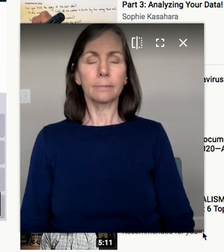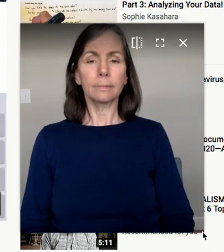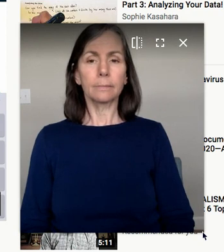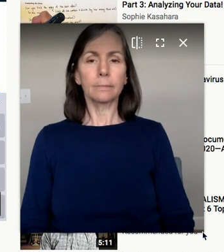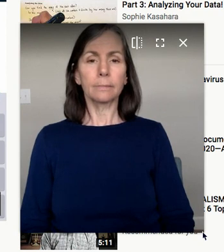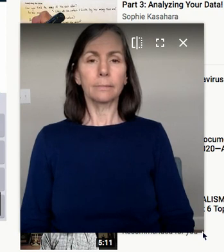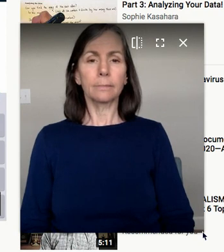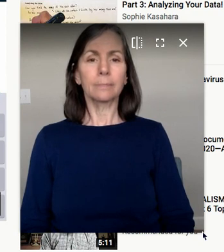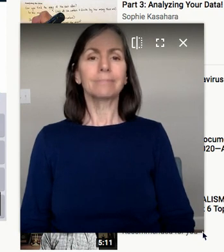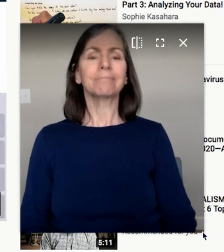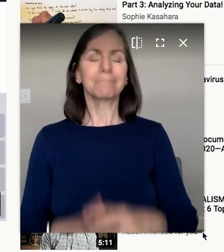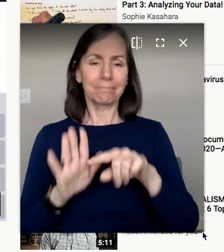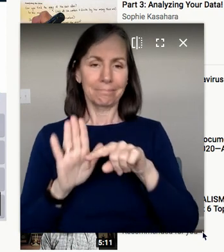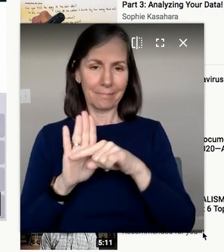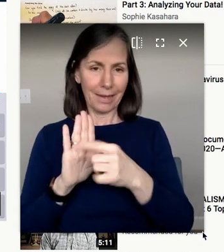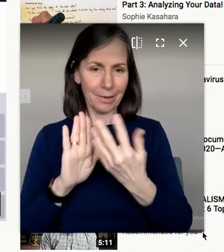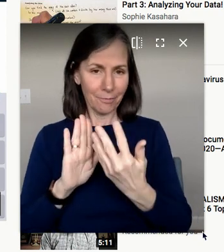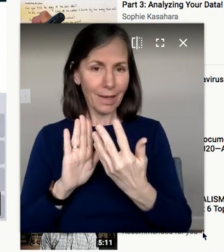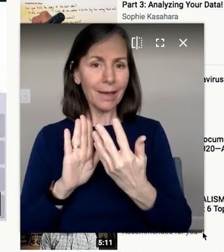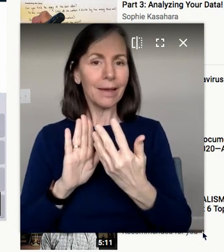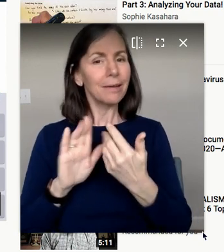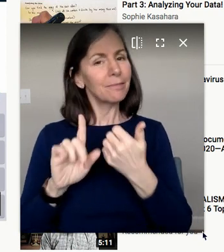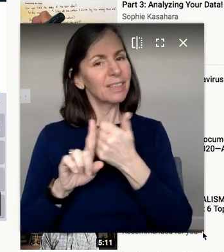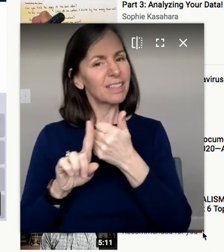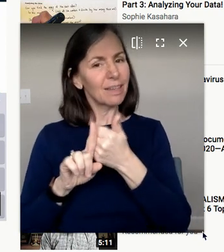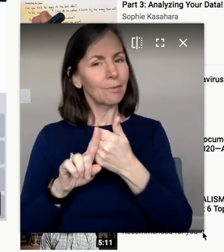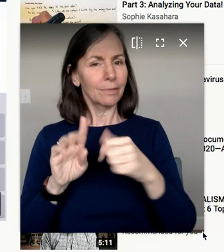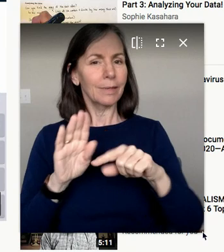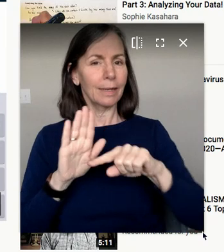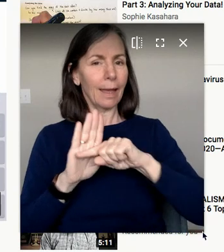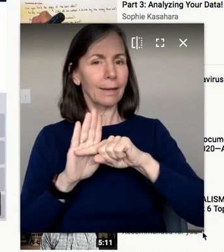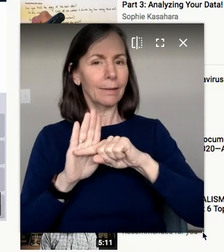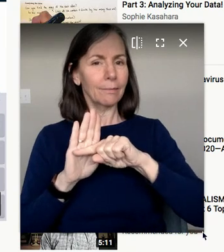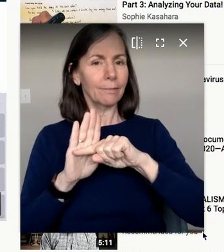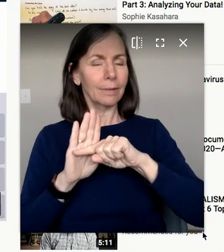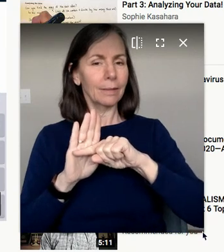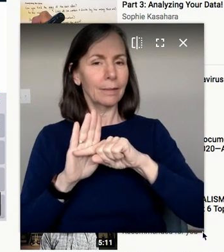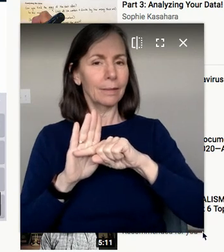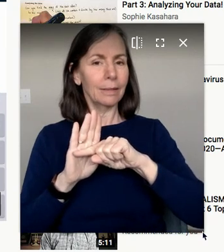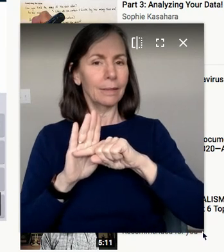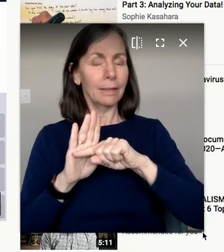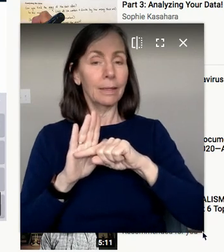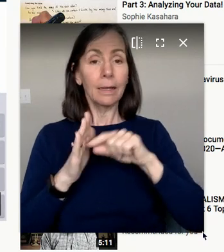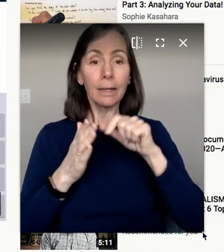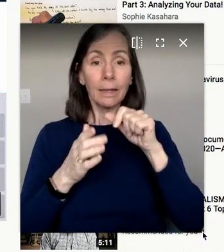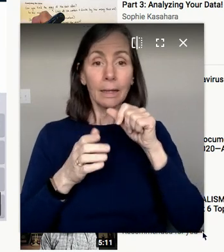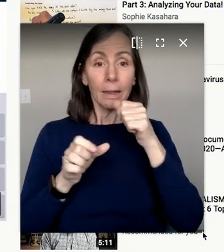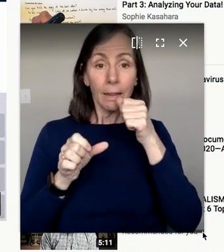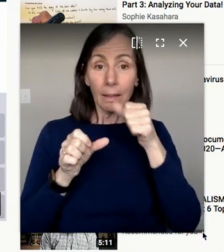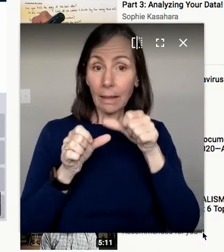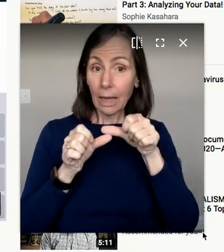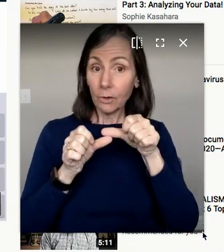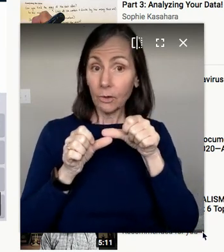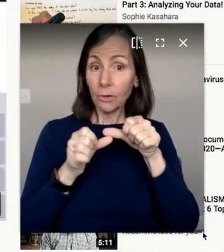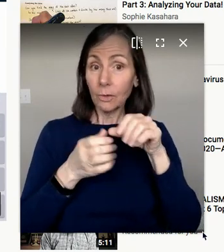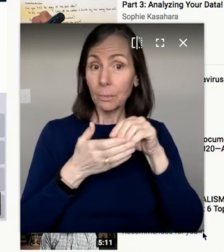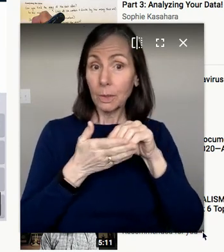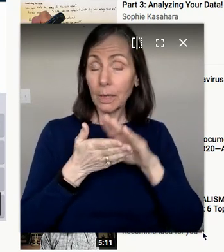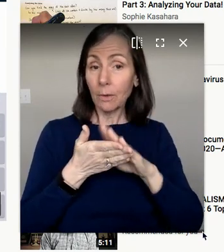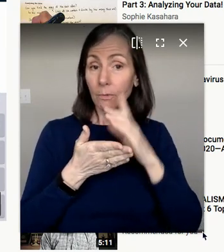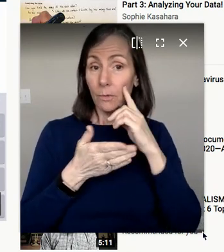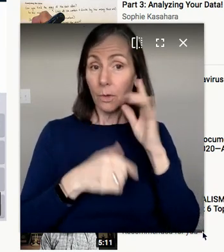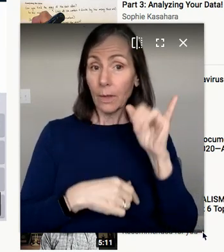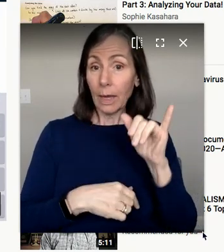Negative 5 is negative. And the letter that goes with negative in column B